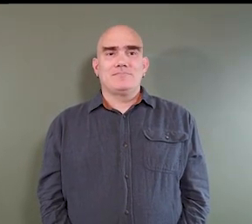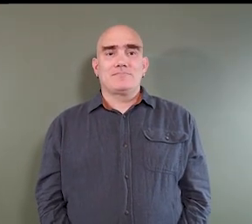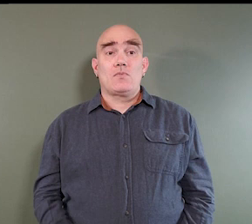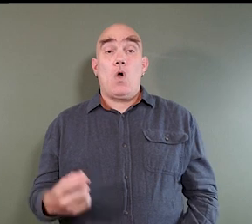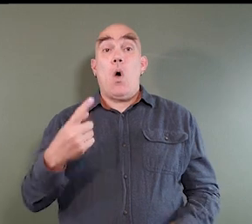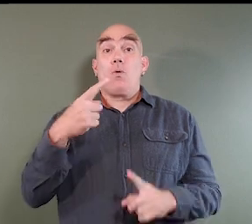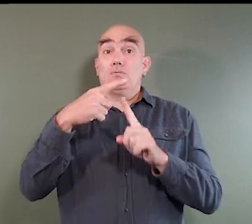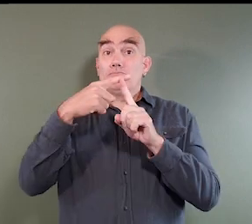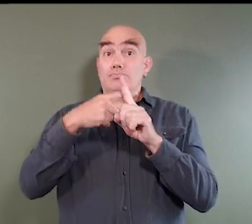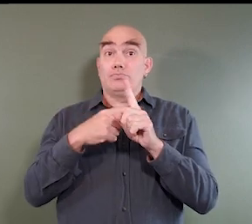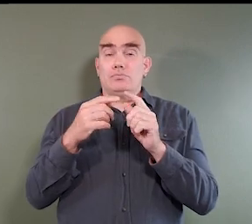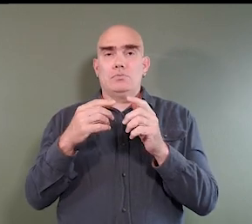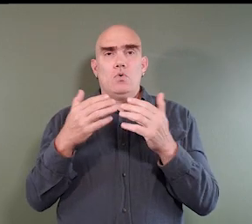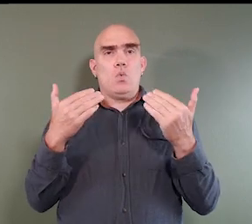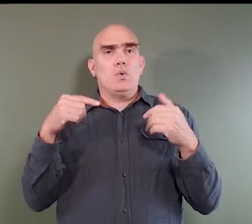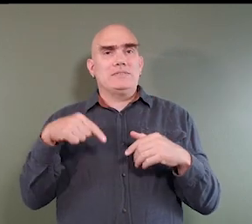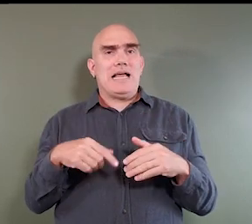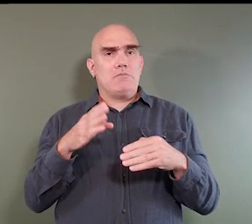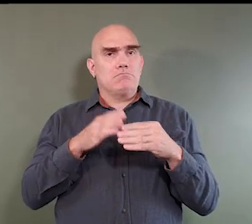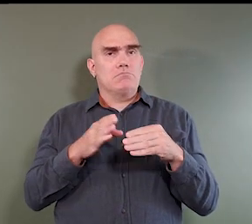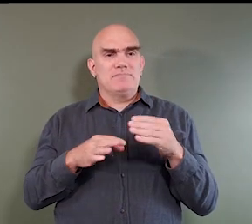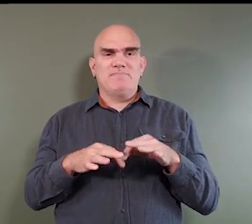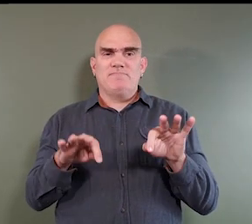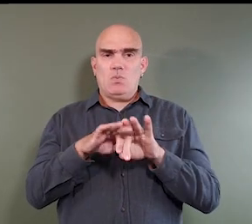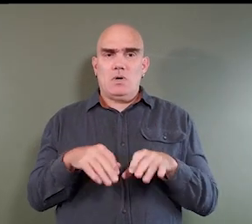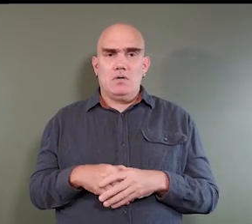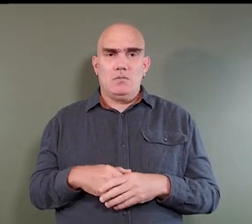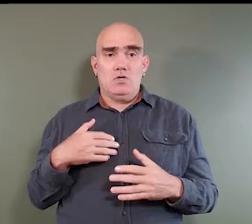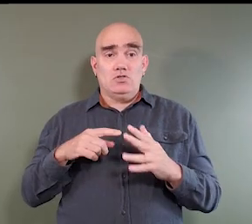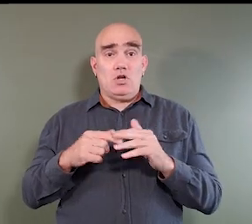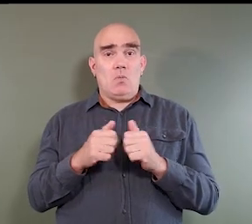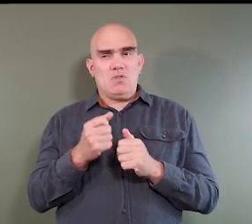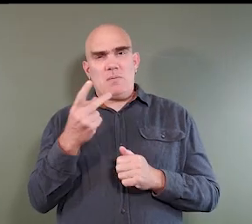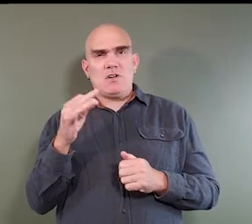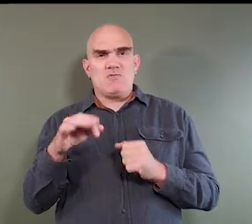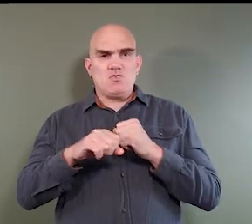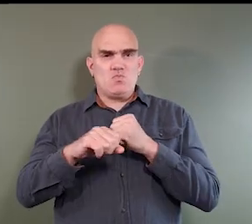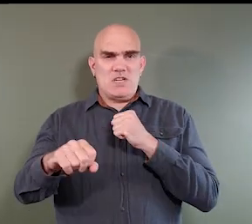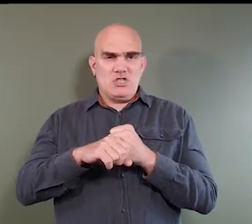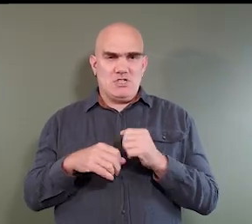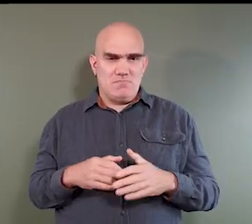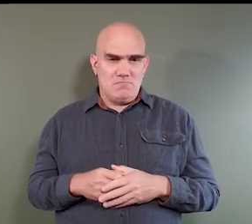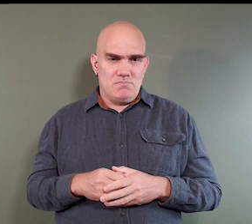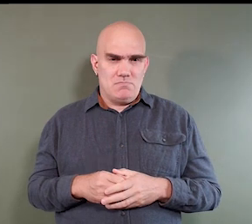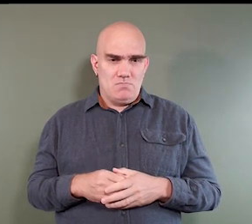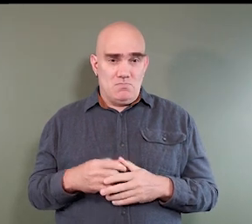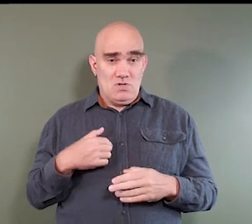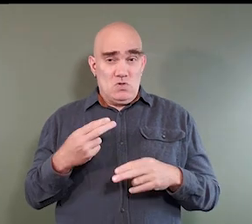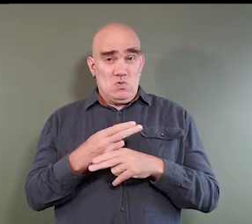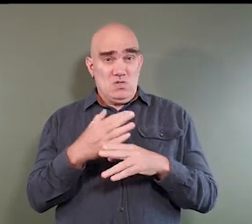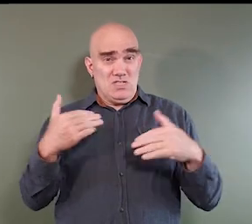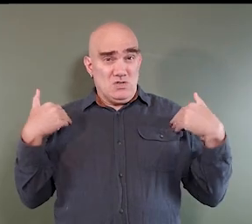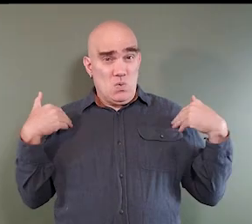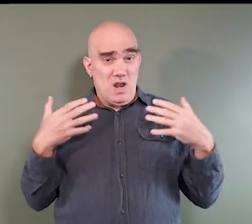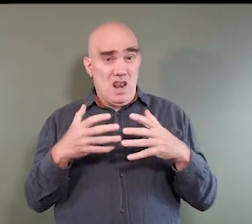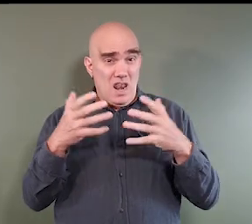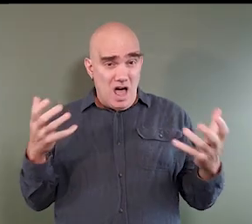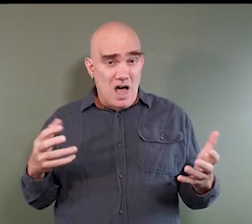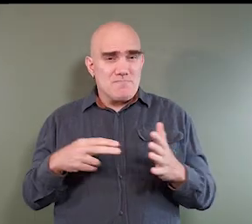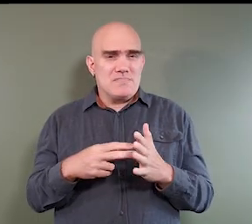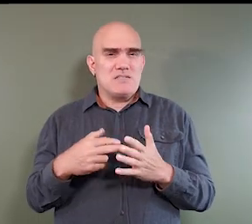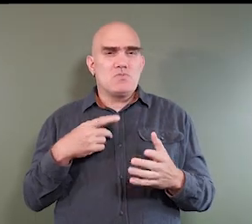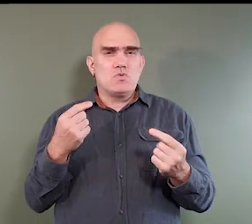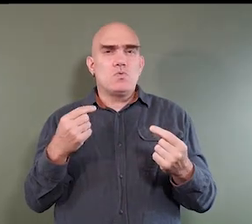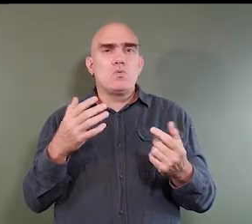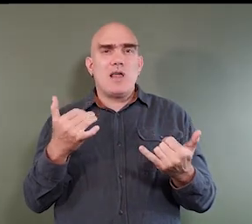Always ending with a cool down is a great way. We're gonna end with a couple of stretches since we've used those shoulders a lot. We're gonna rotate and do some